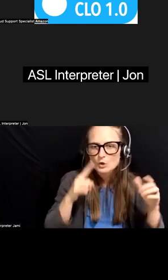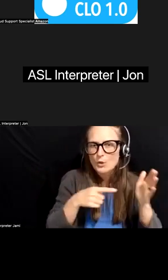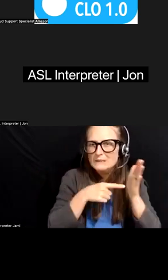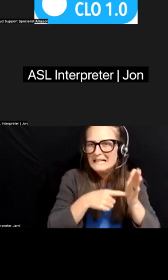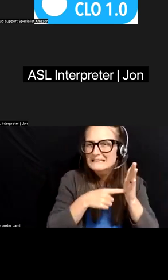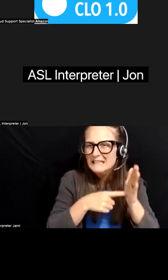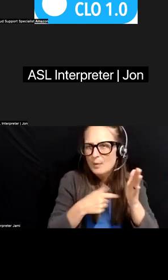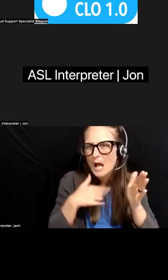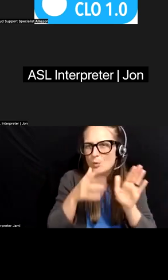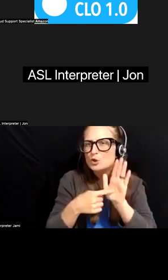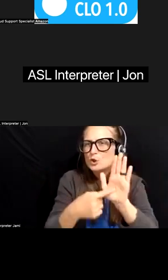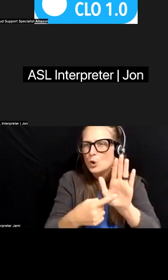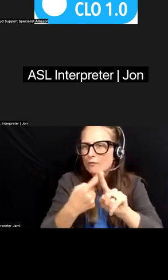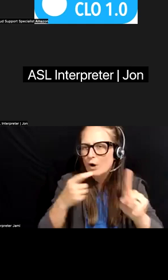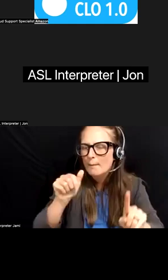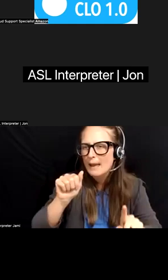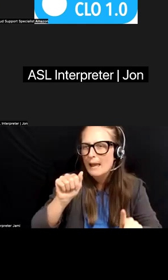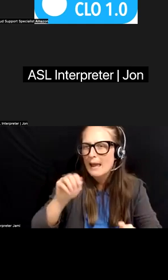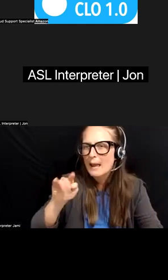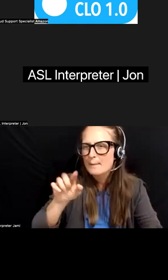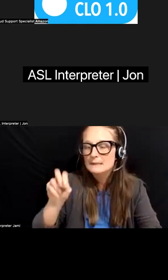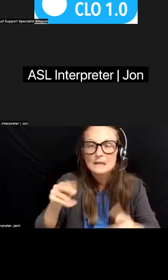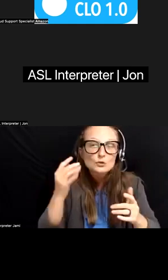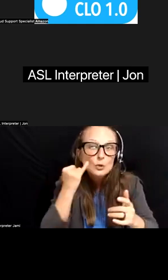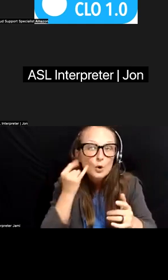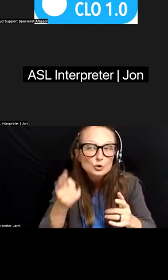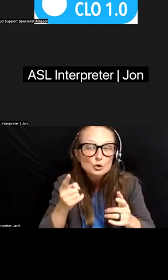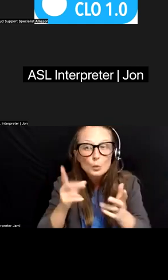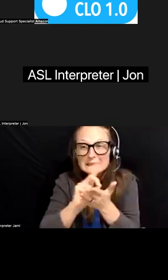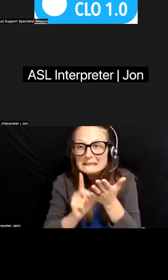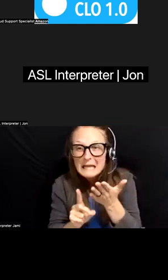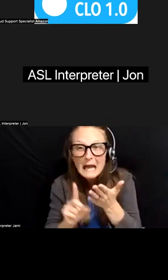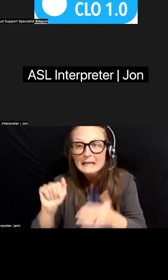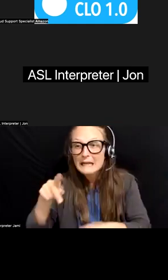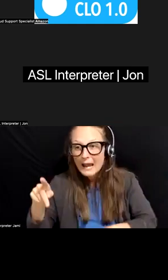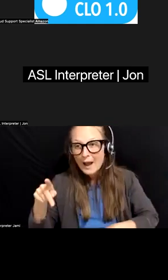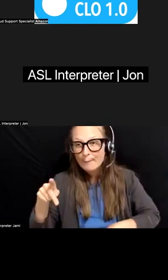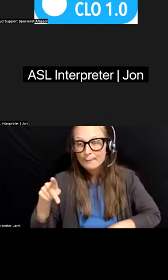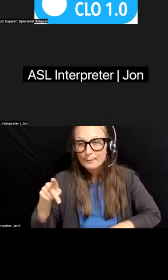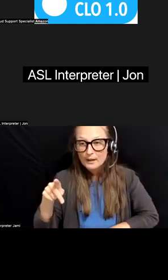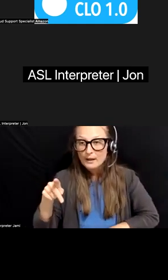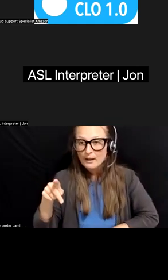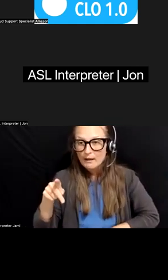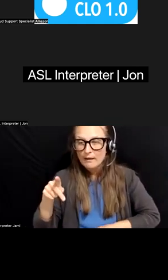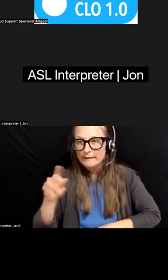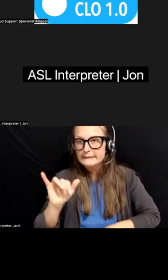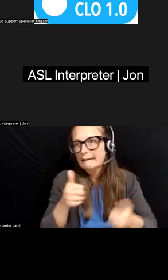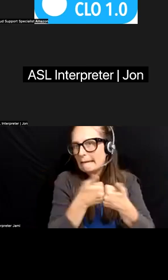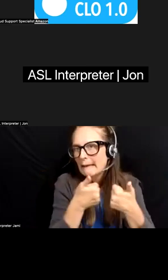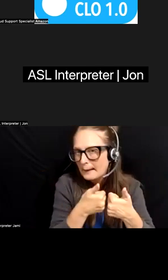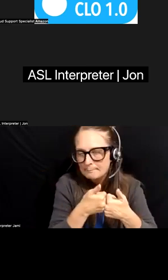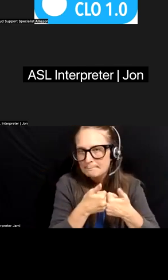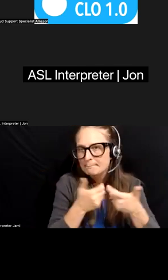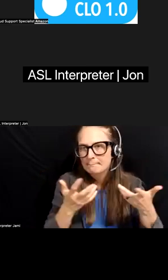What it does is, let's say you design some application that is a game, right? It runs